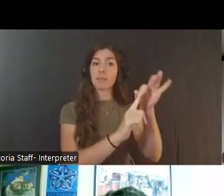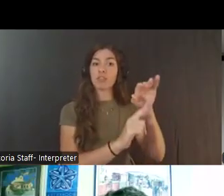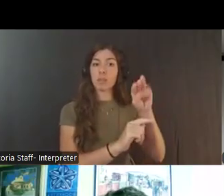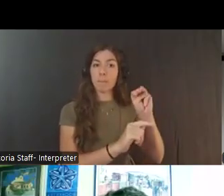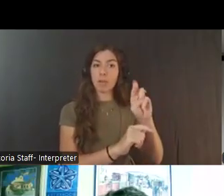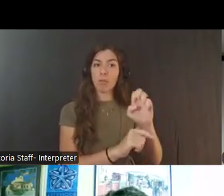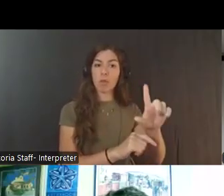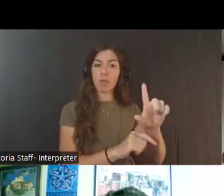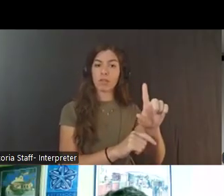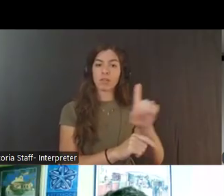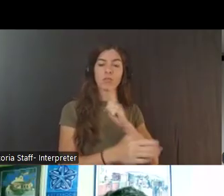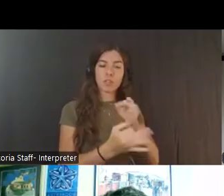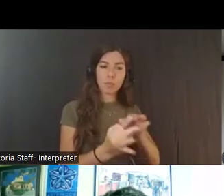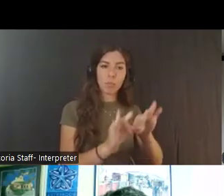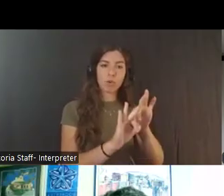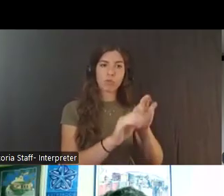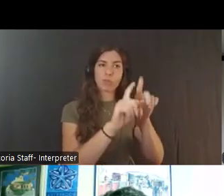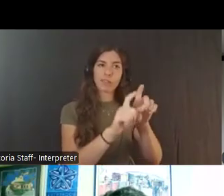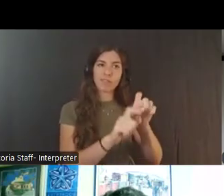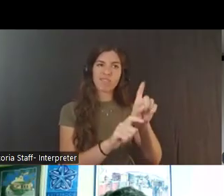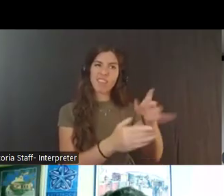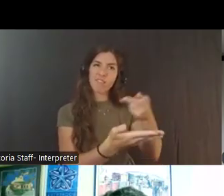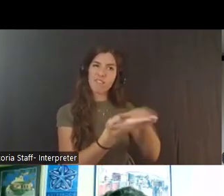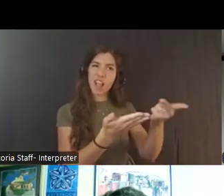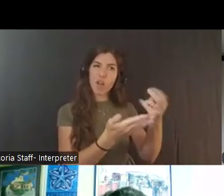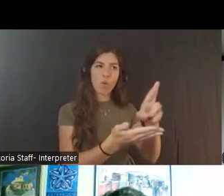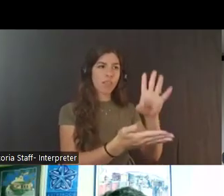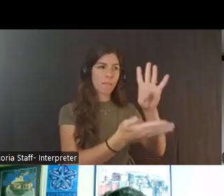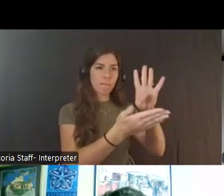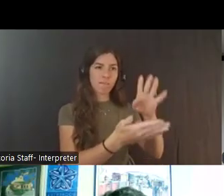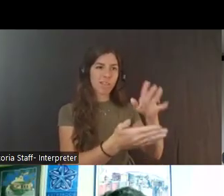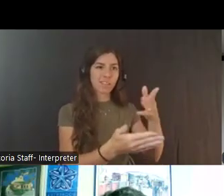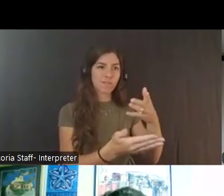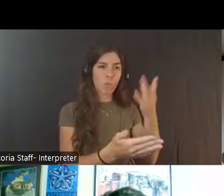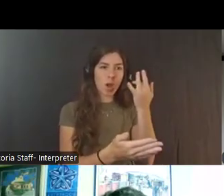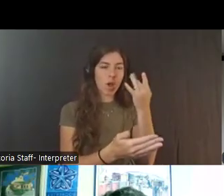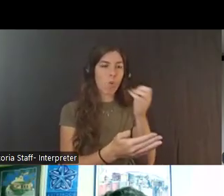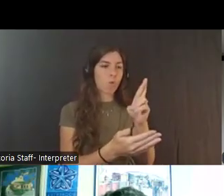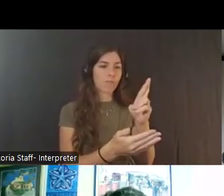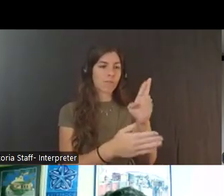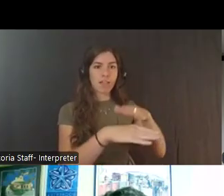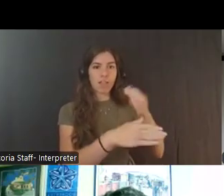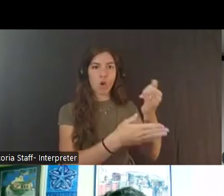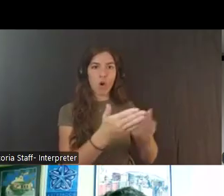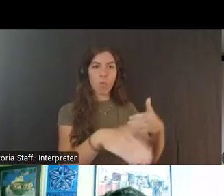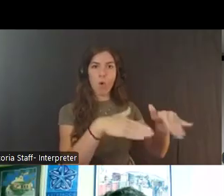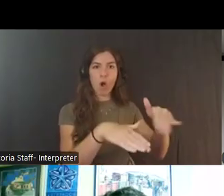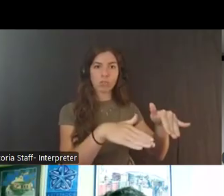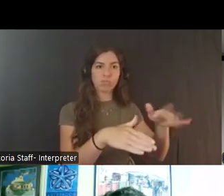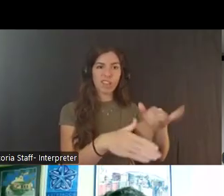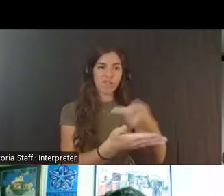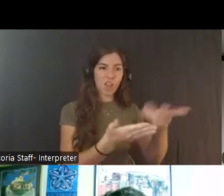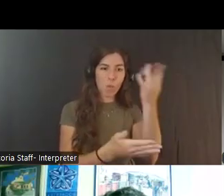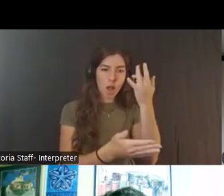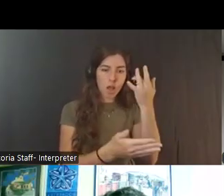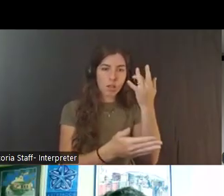assess why the mural is failing or the paint that's on an art walk piece or what have you. Because if the